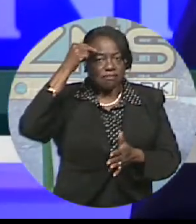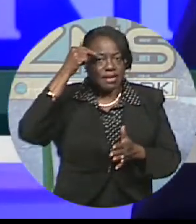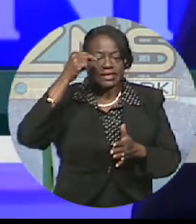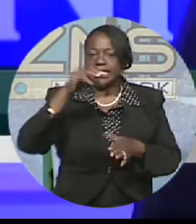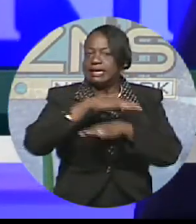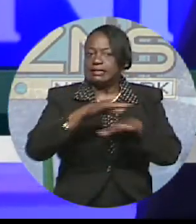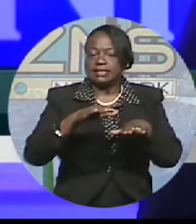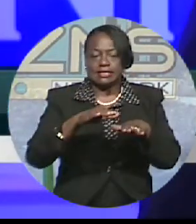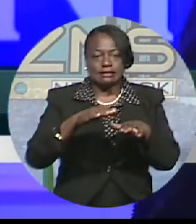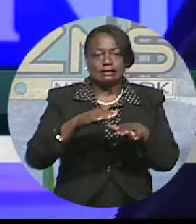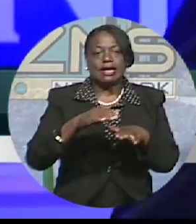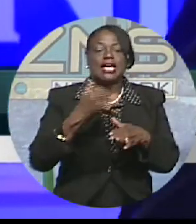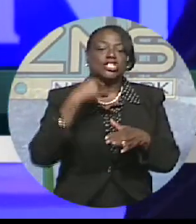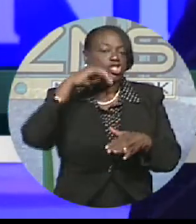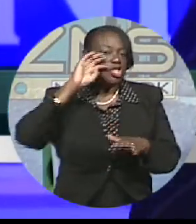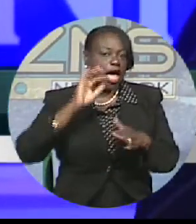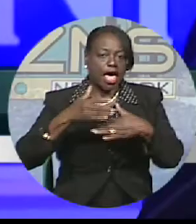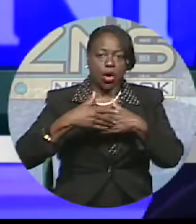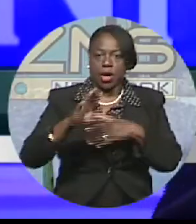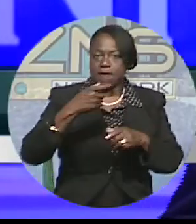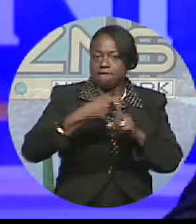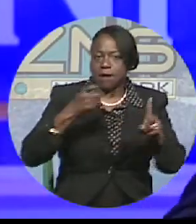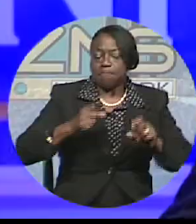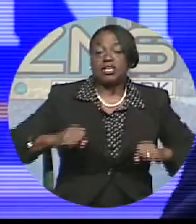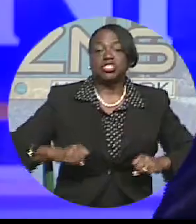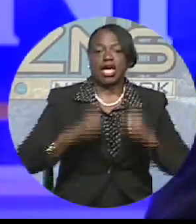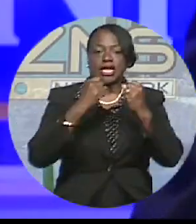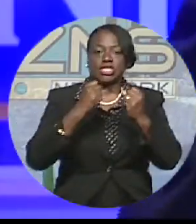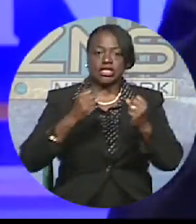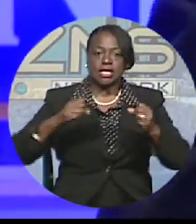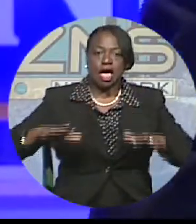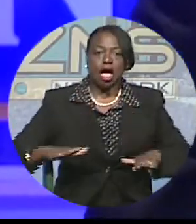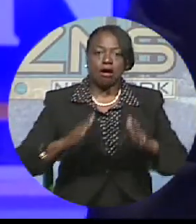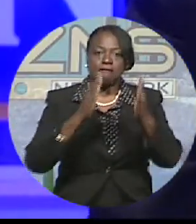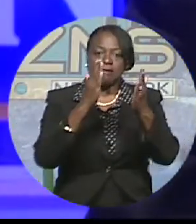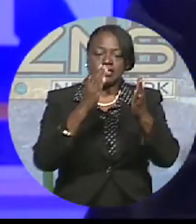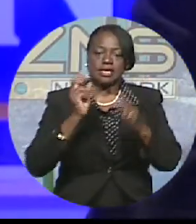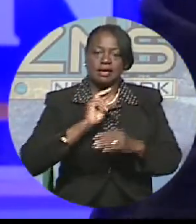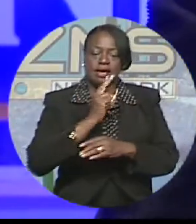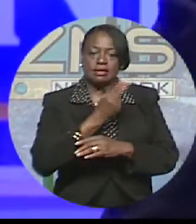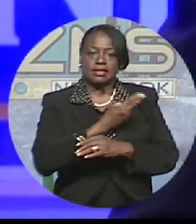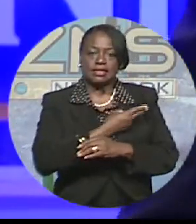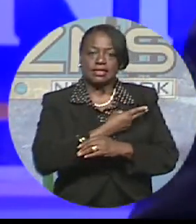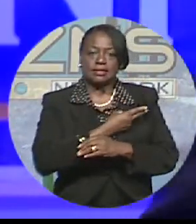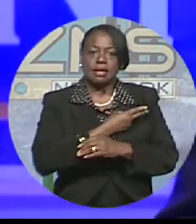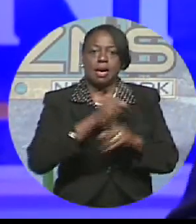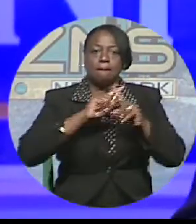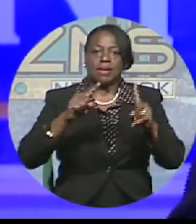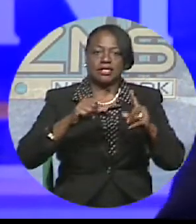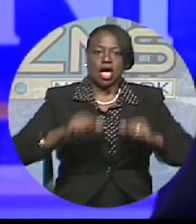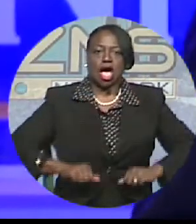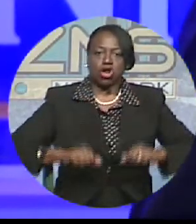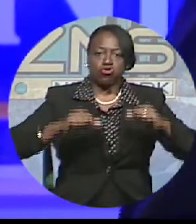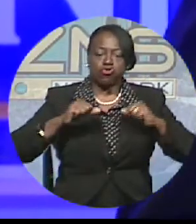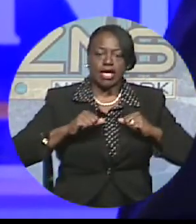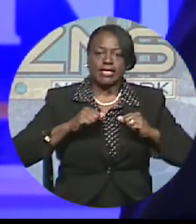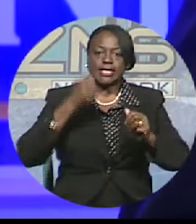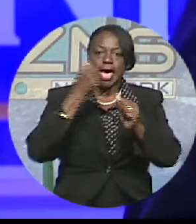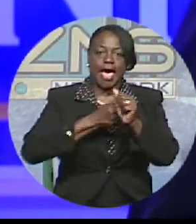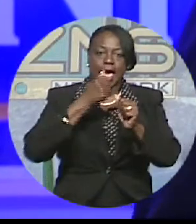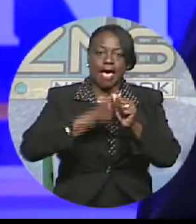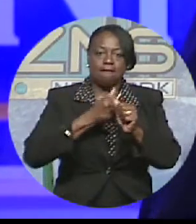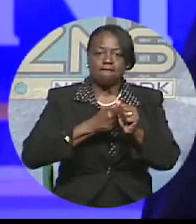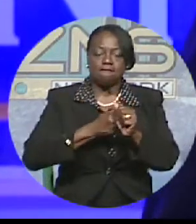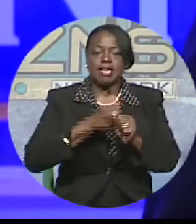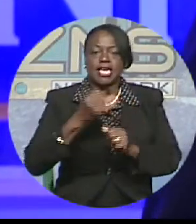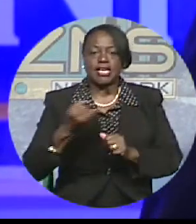challenges confronting us, but has boldly and confidently addressed every major issue